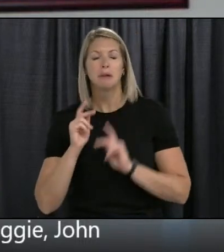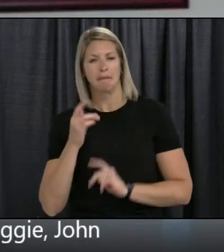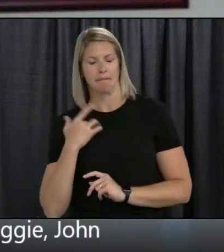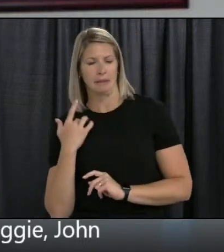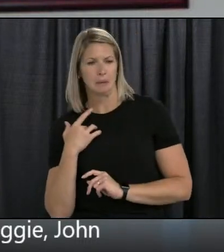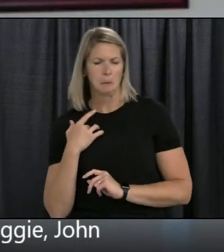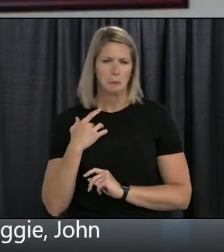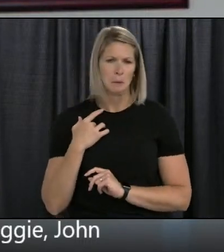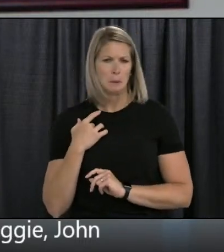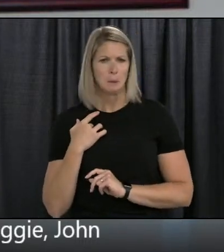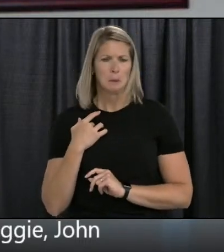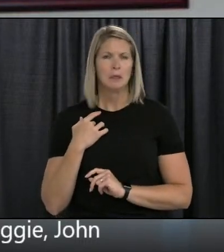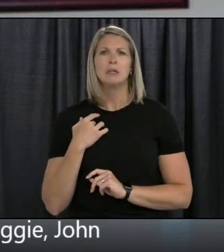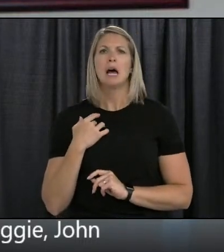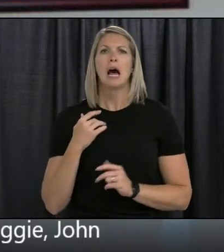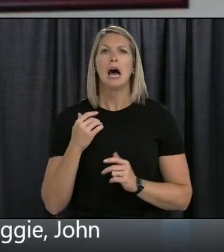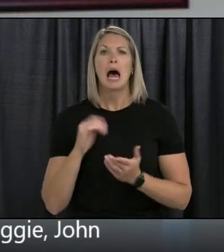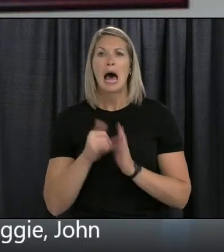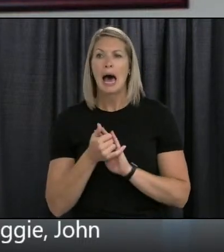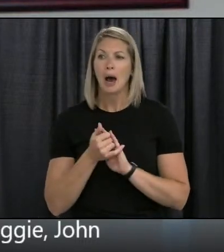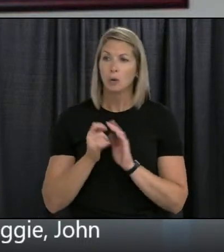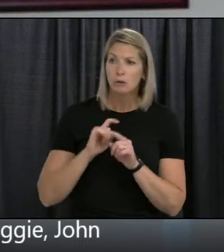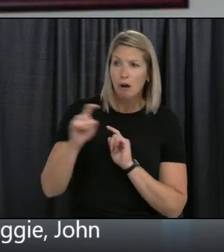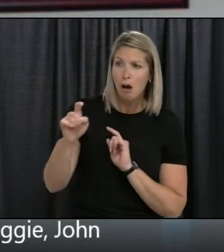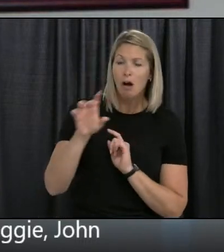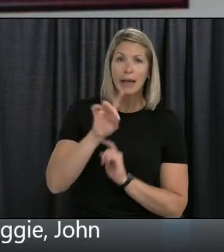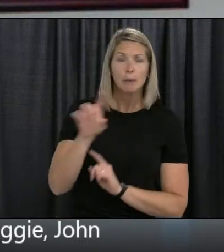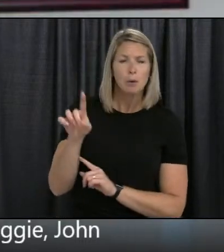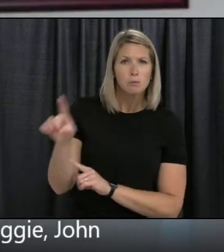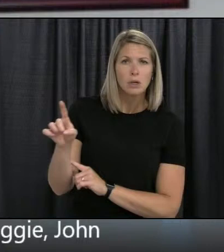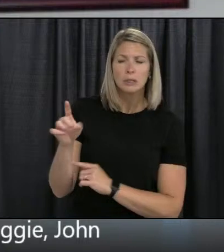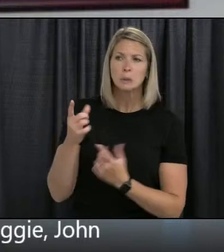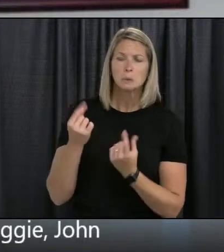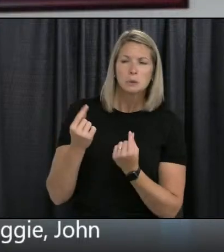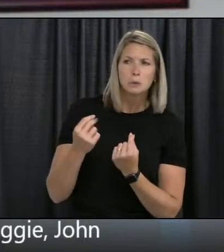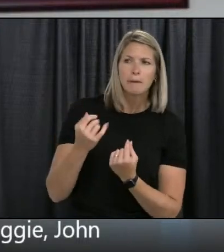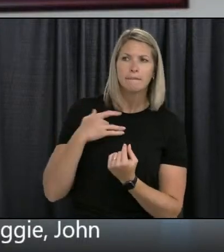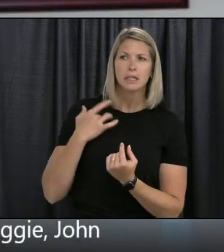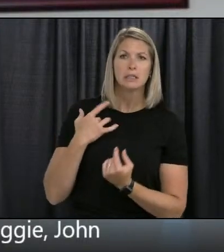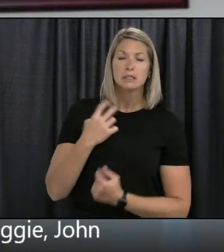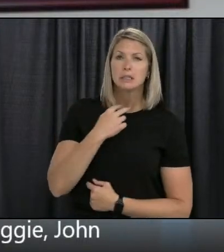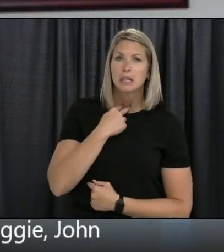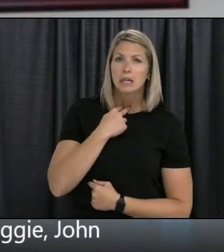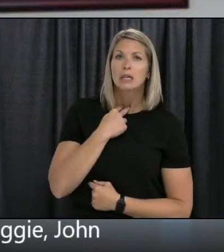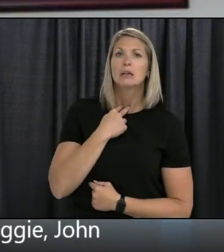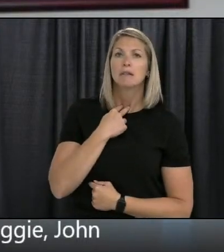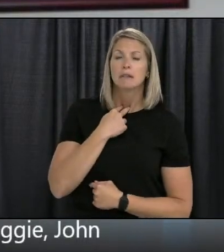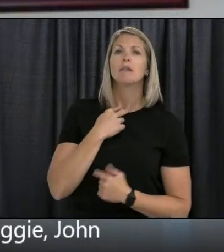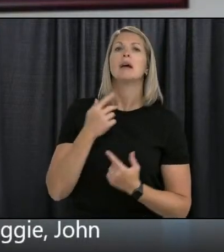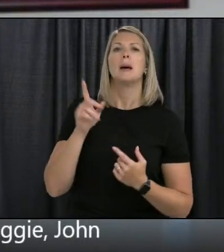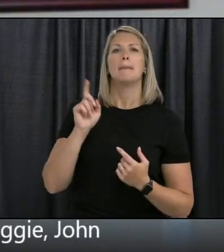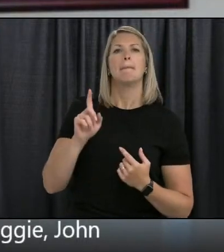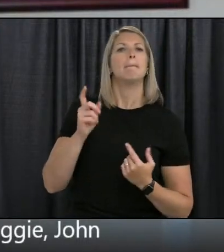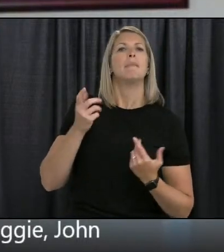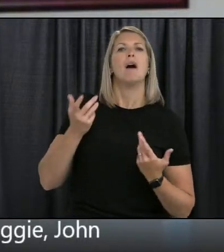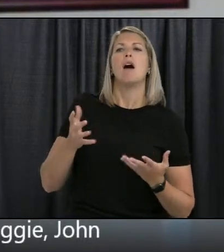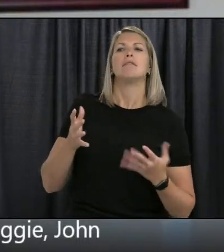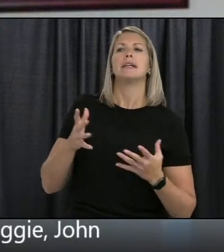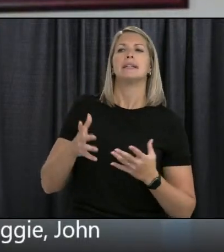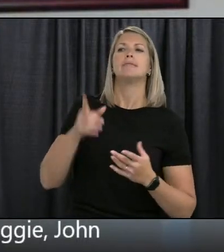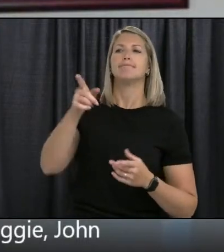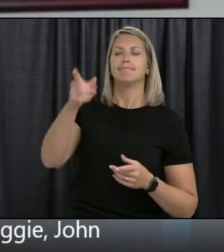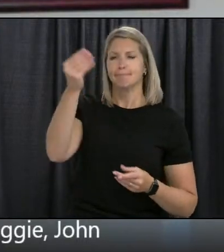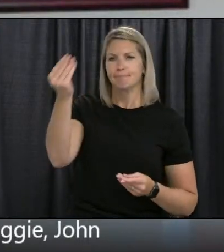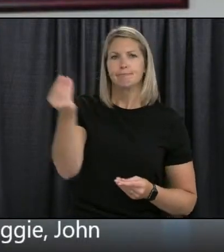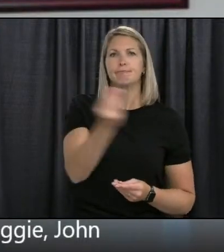accessing services, the only other comment I'd make is a significant portion of these services are delivered by private